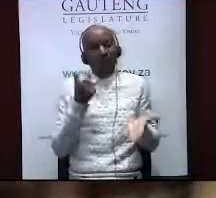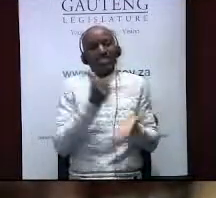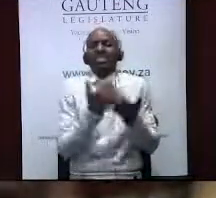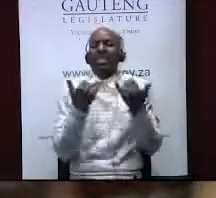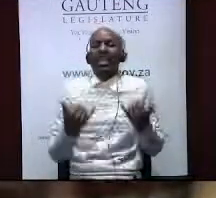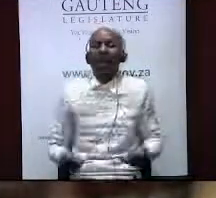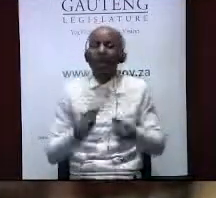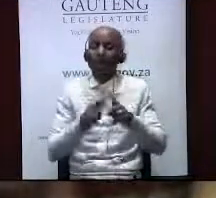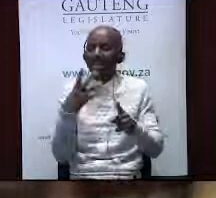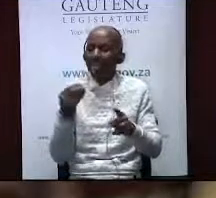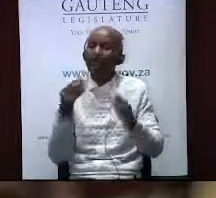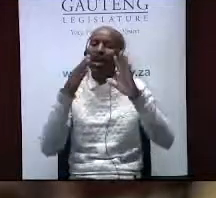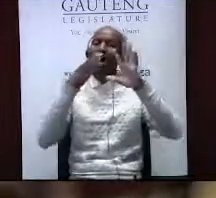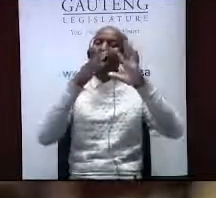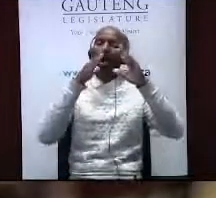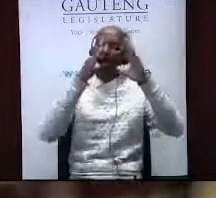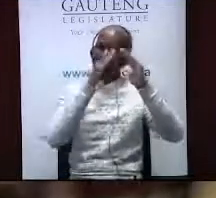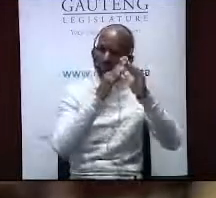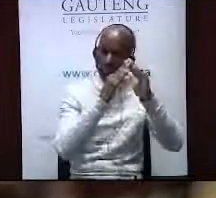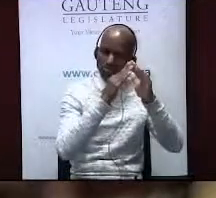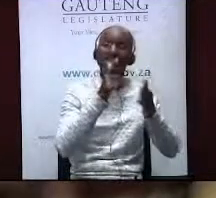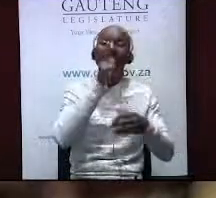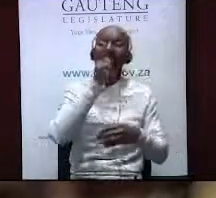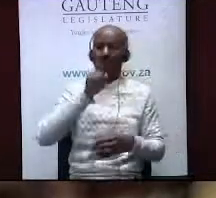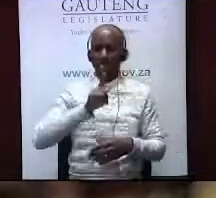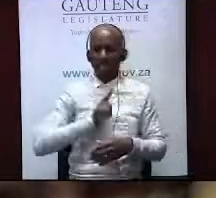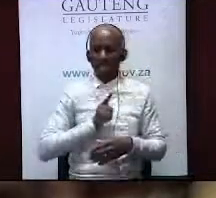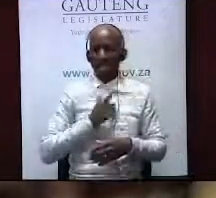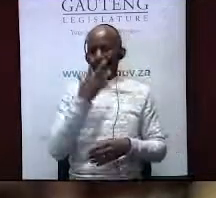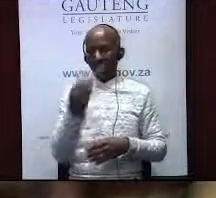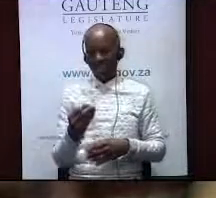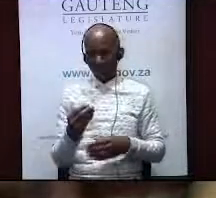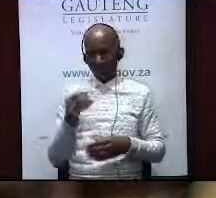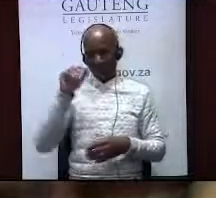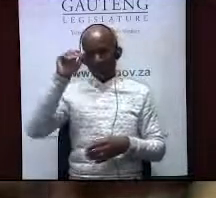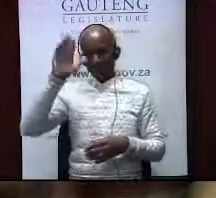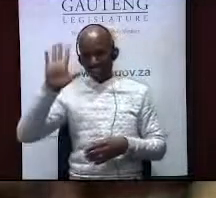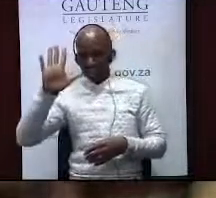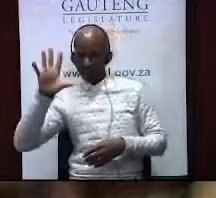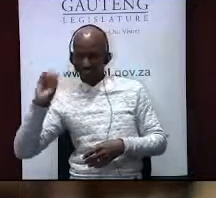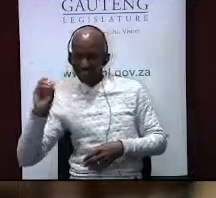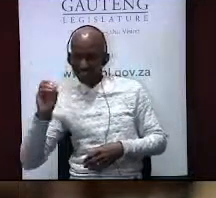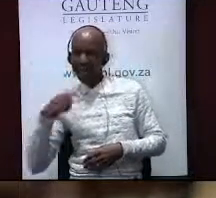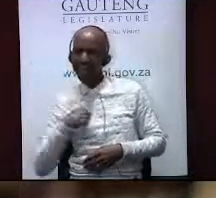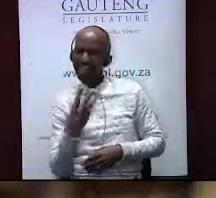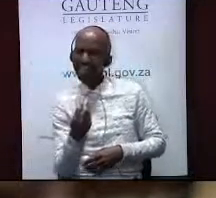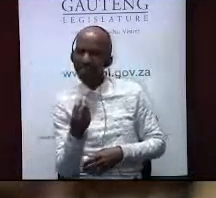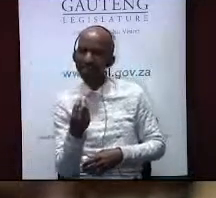sitting. But and I was told, Hori, I've got